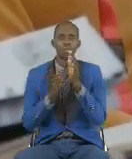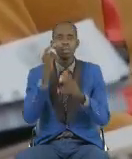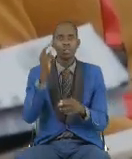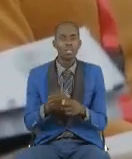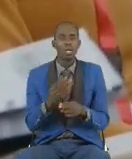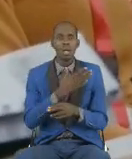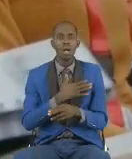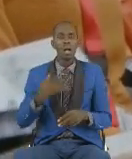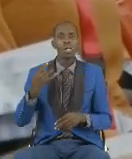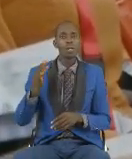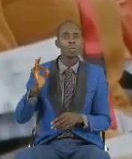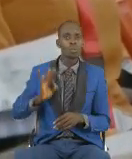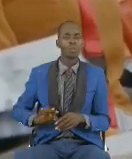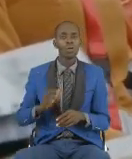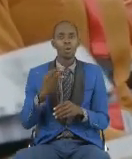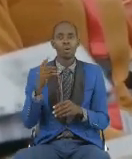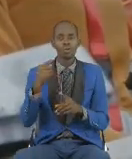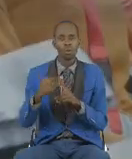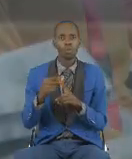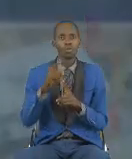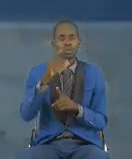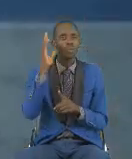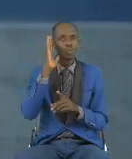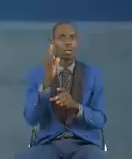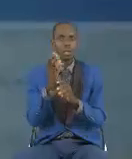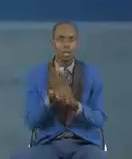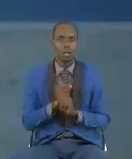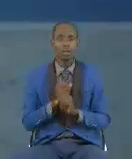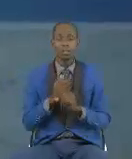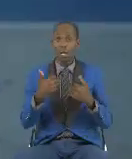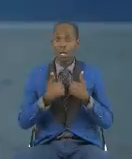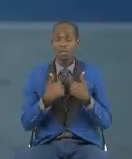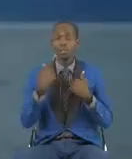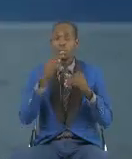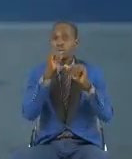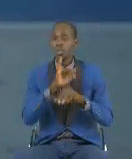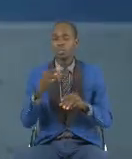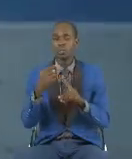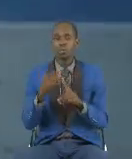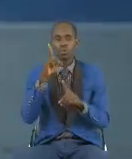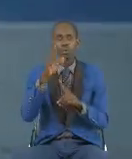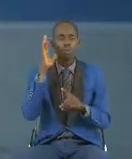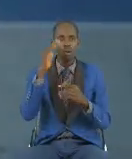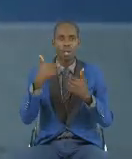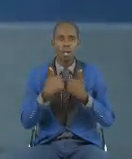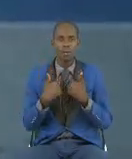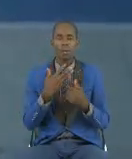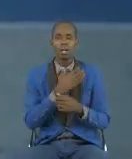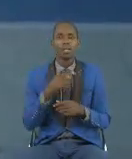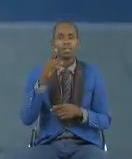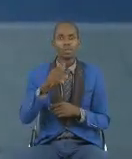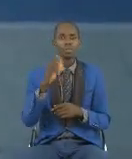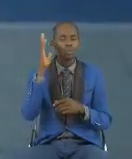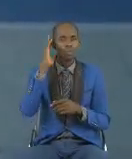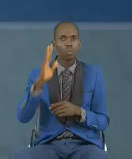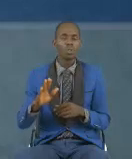the word you will have, the blessings of the word you'll have, and then you'll share those benefits of